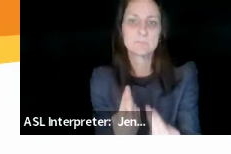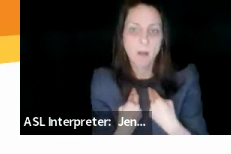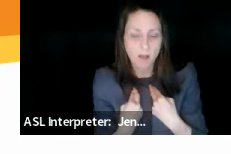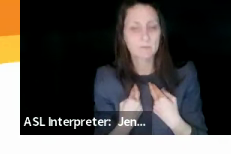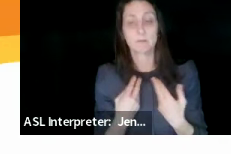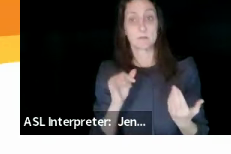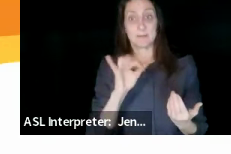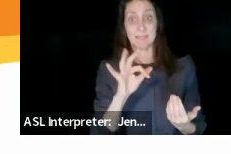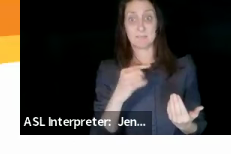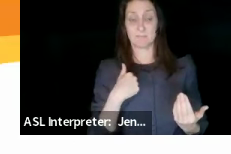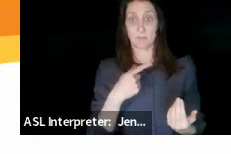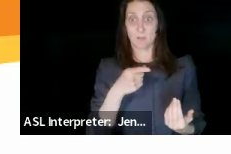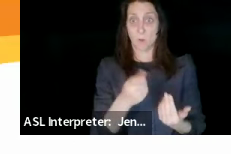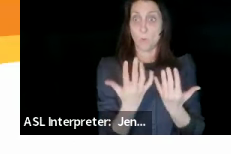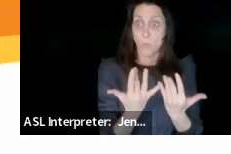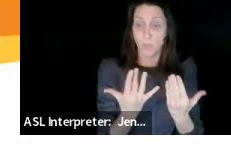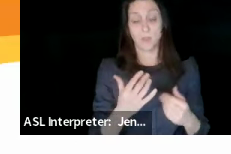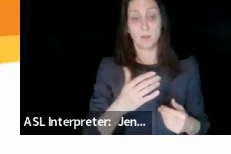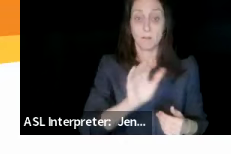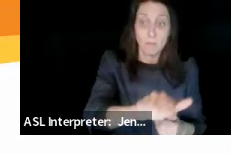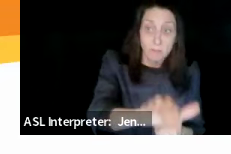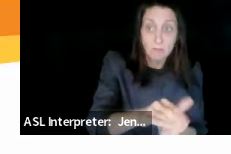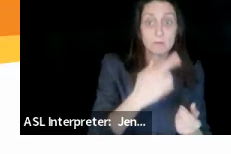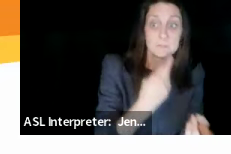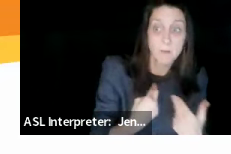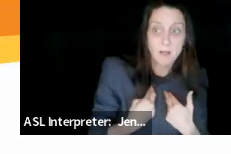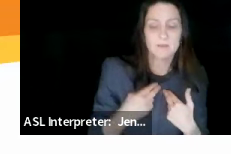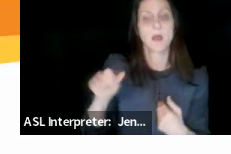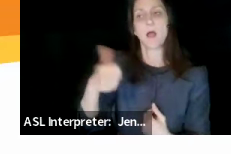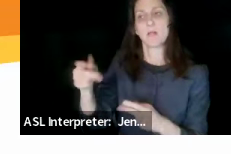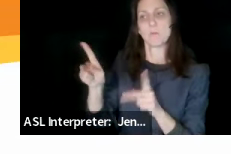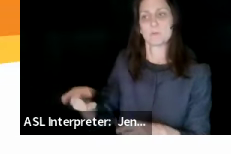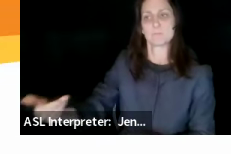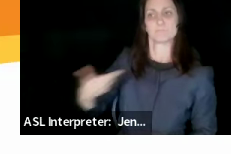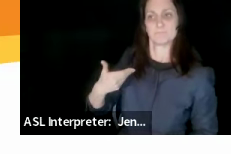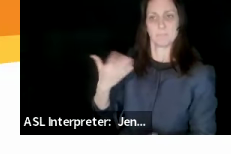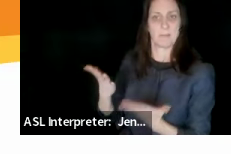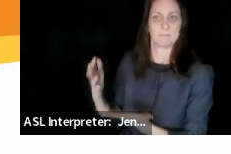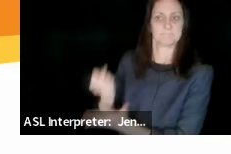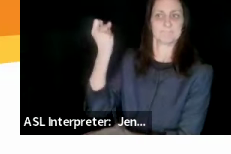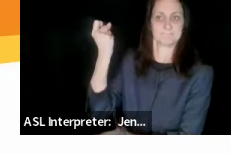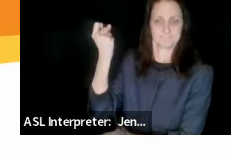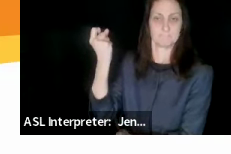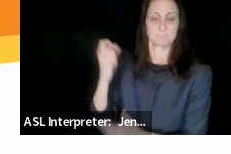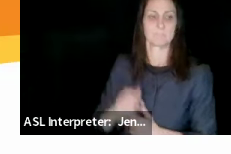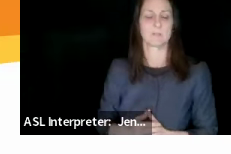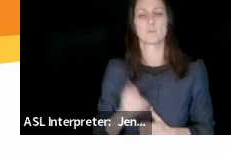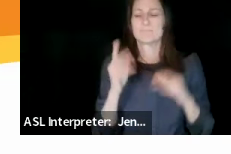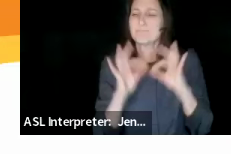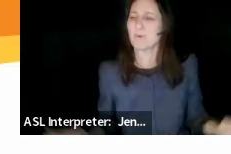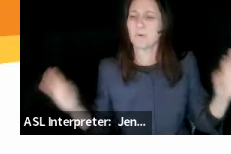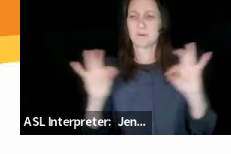to the top. So it behooves you to make sure that everything is connected before you actually submit